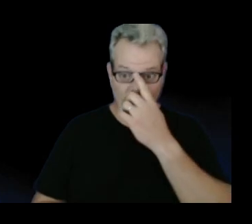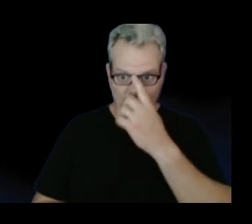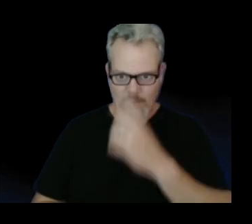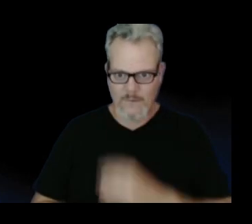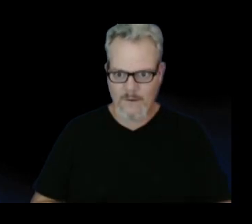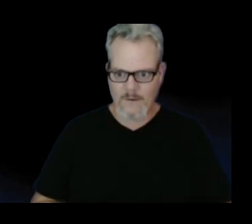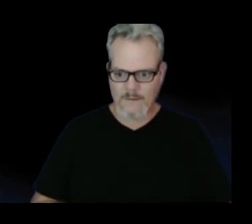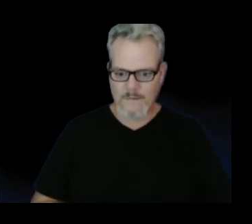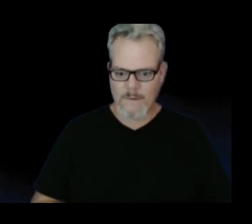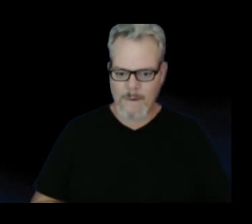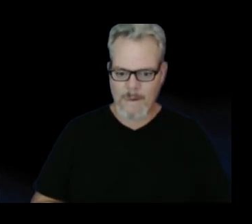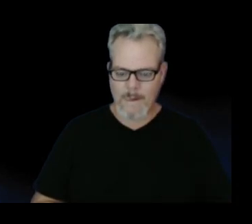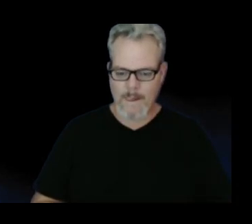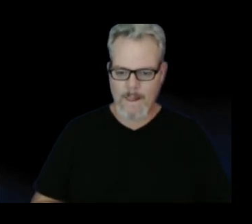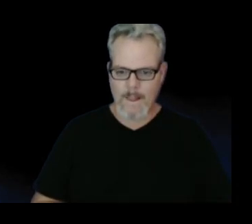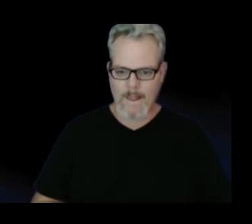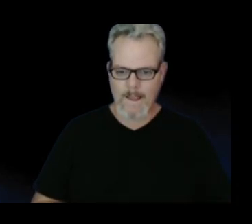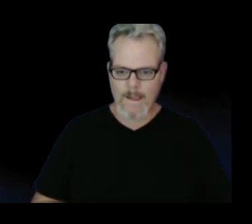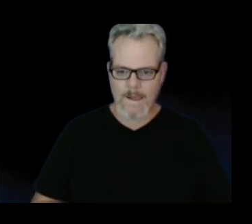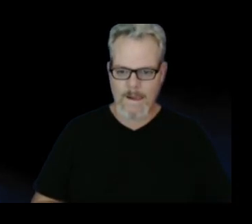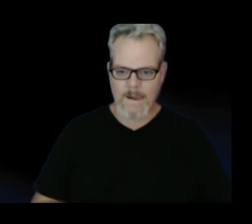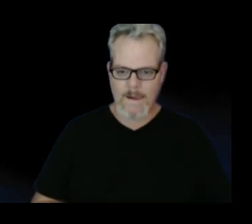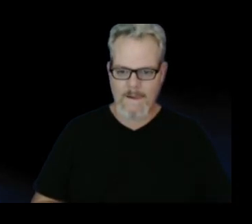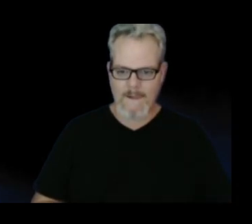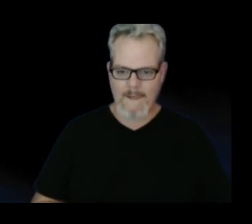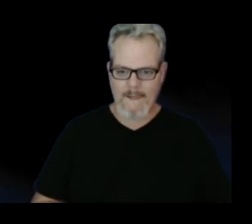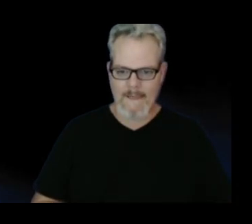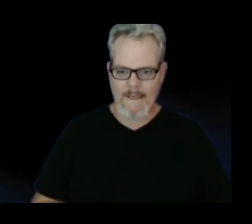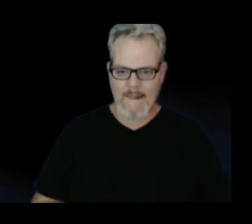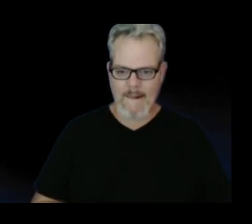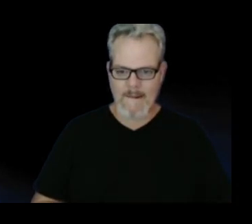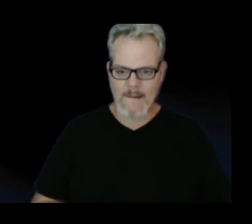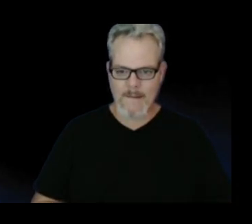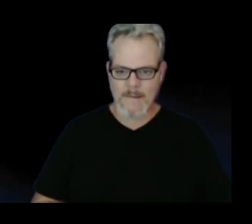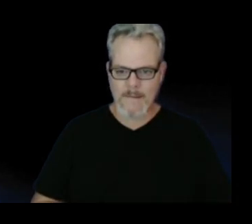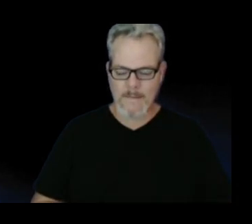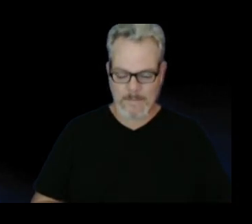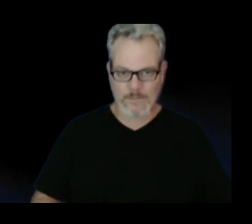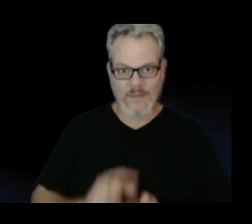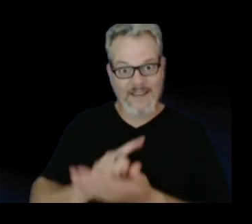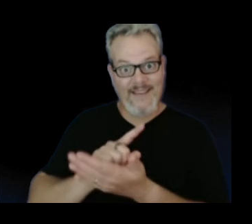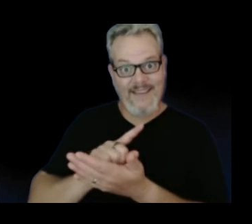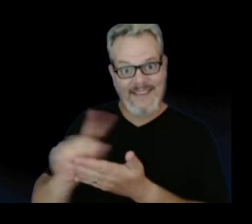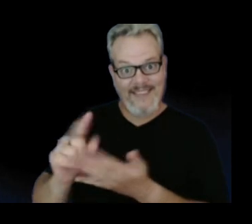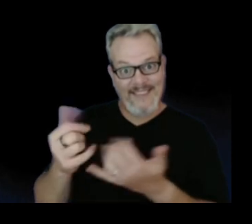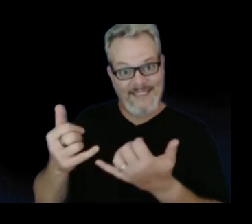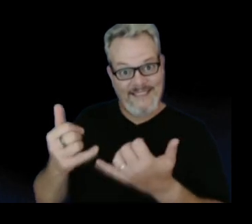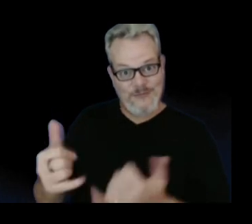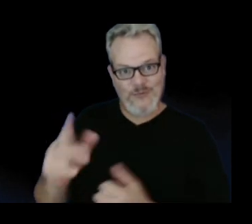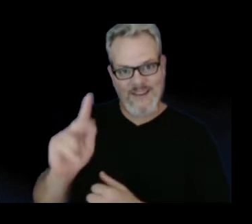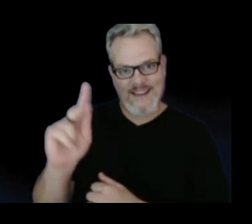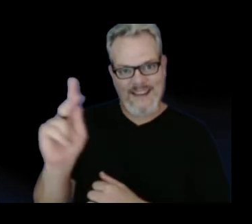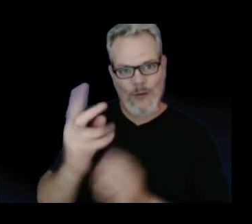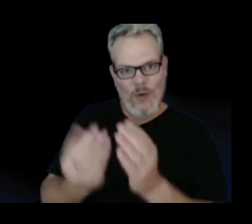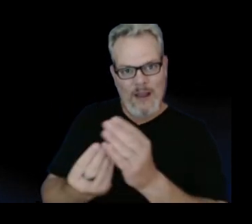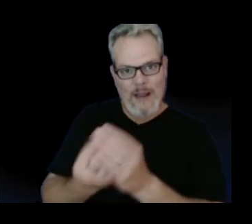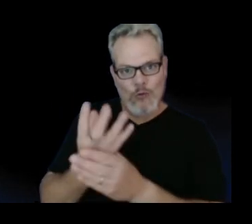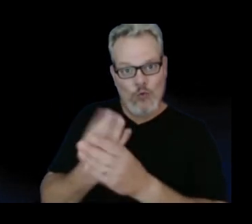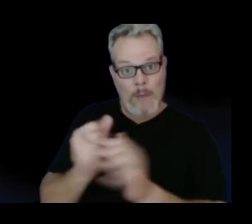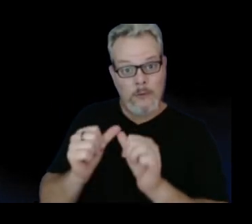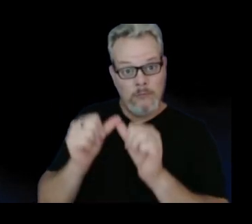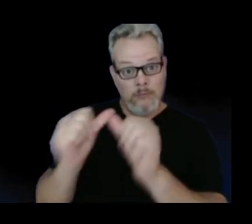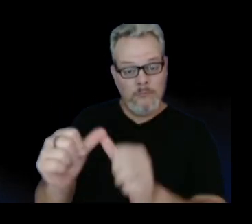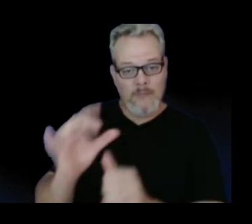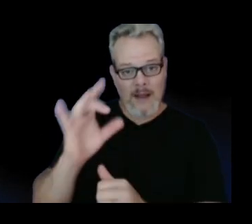So in our Hawaiian volcano summary this week, Kilauea had an 8.5-hour eruption on a southwest rift on